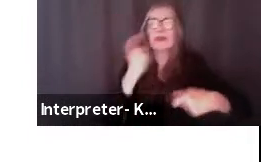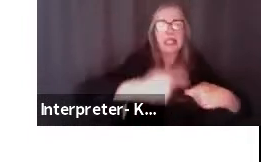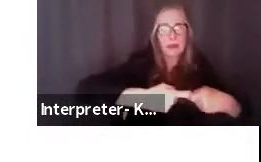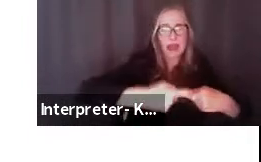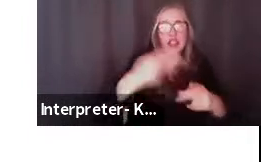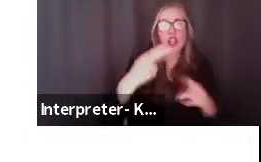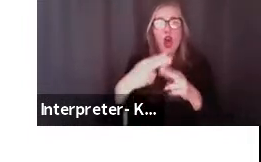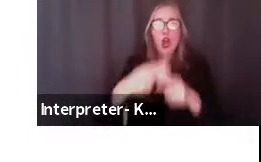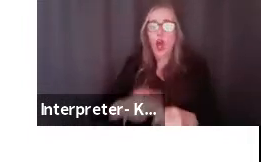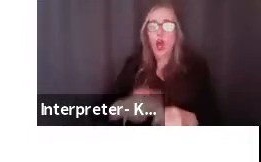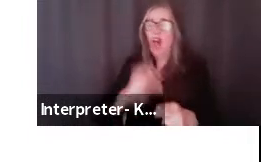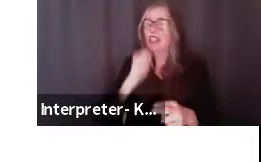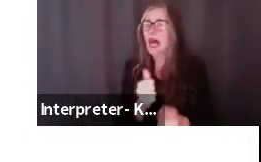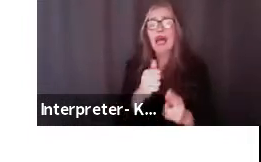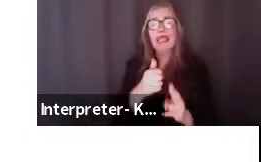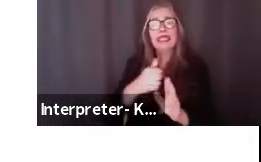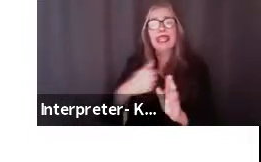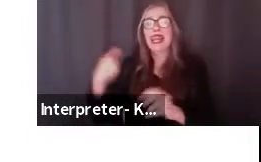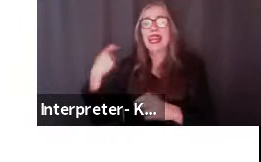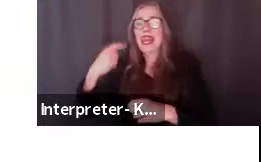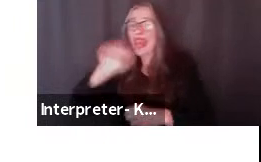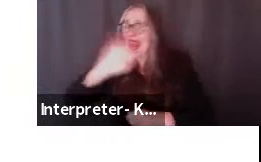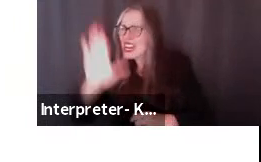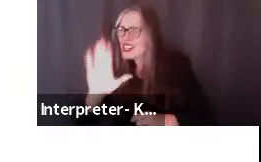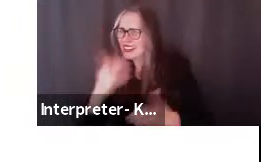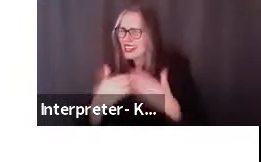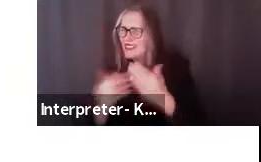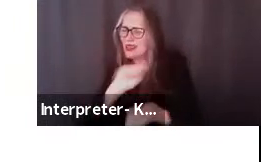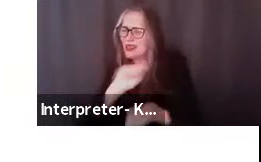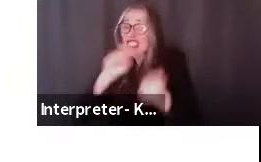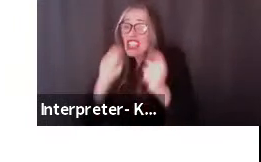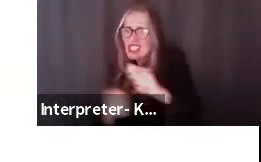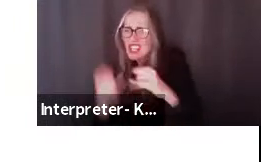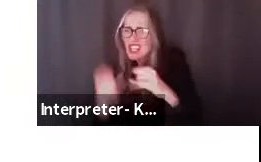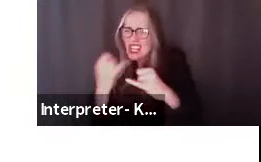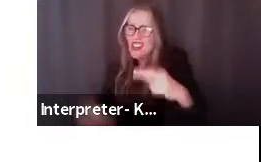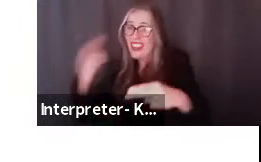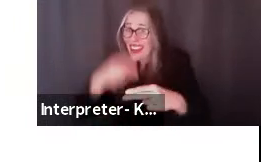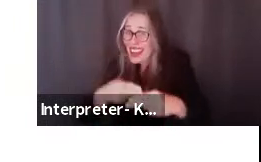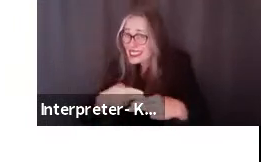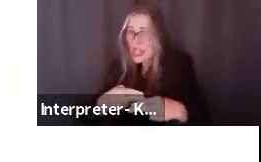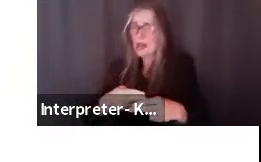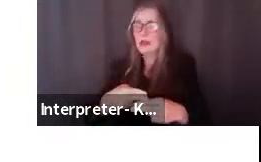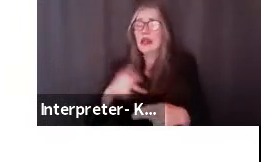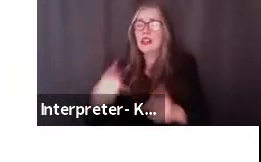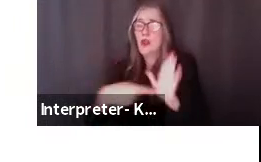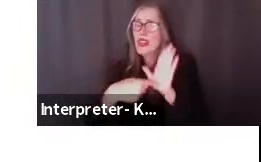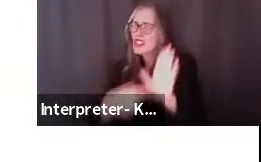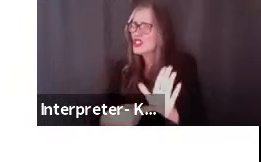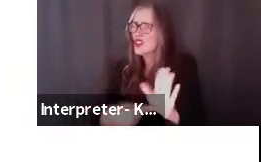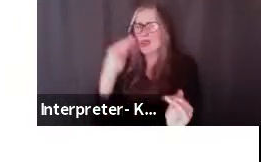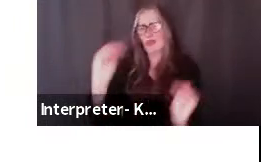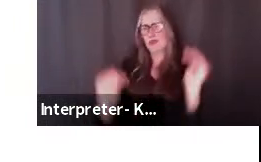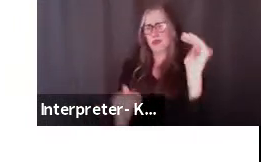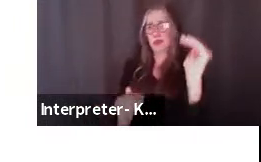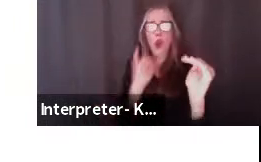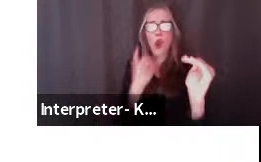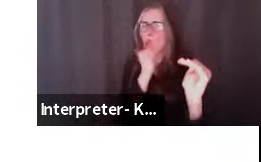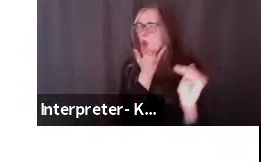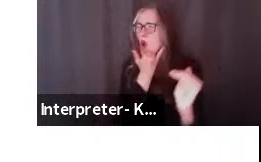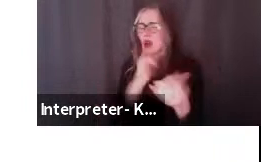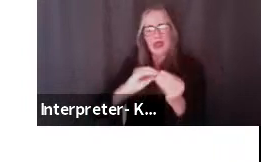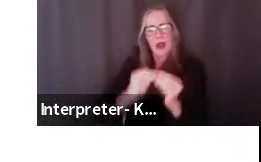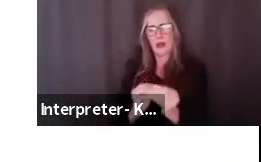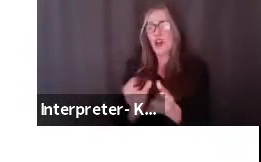non-asian negativity in this study therefore our results showing the disproportionate sterilization of the asian nativity